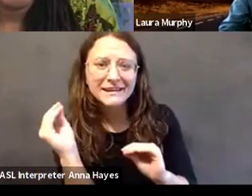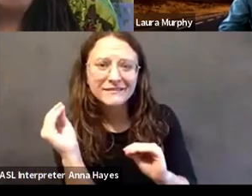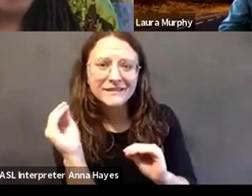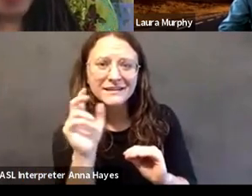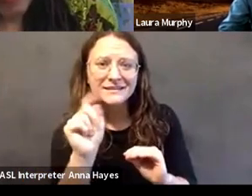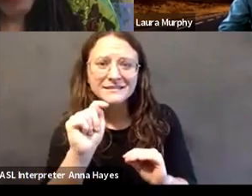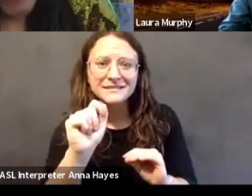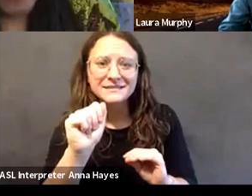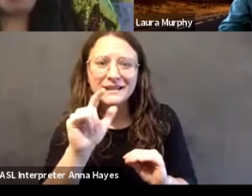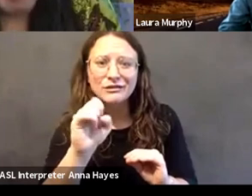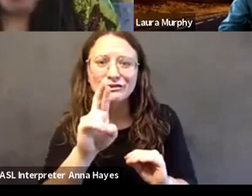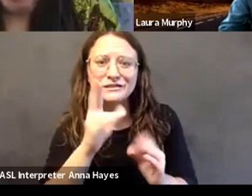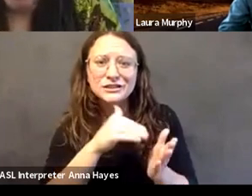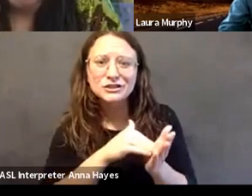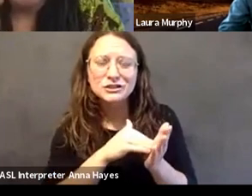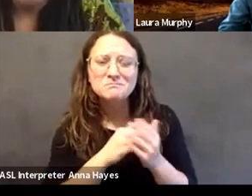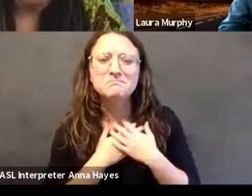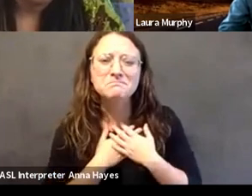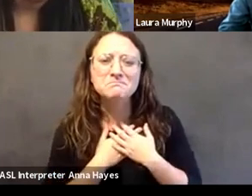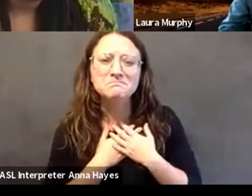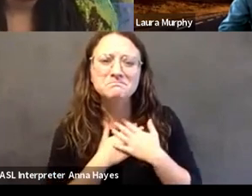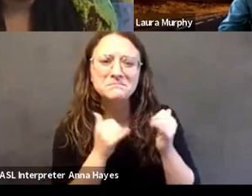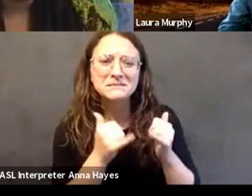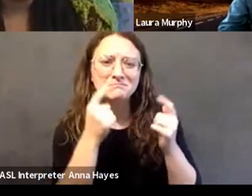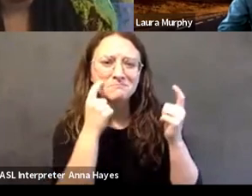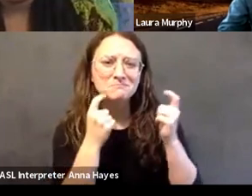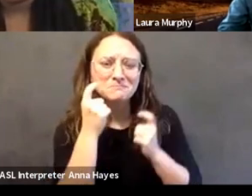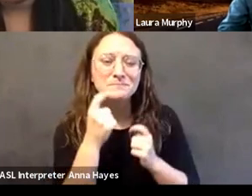no longer, I know, cry. She will no longer be our